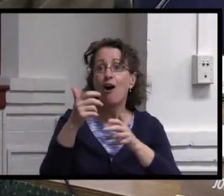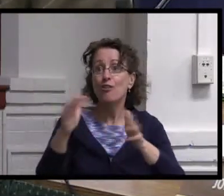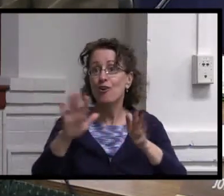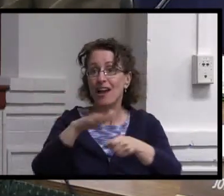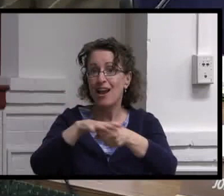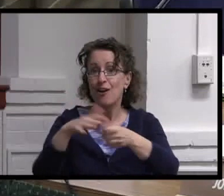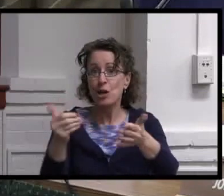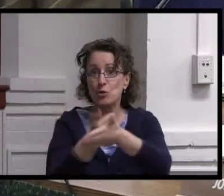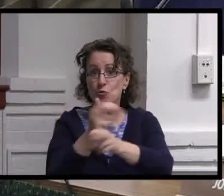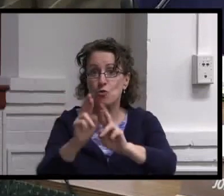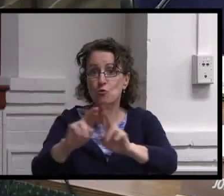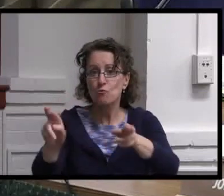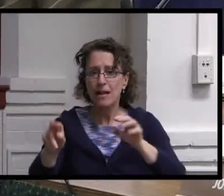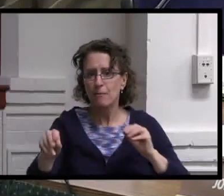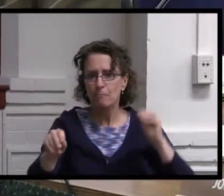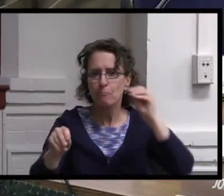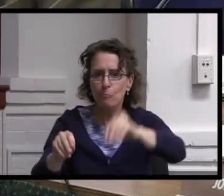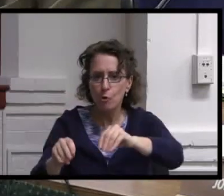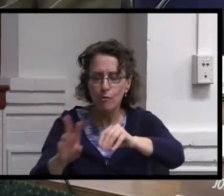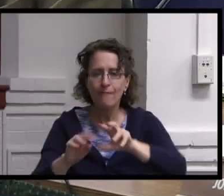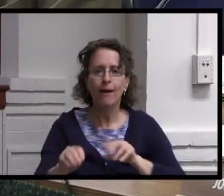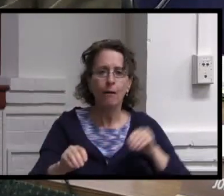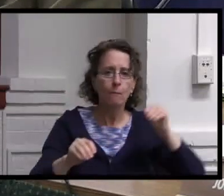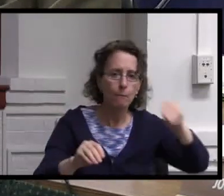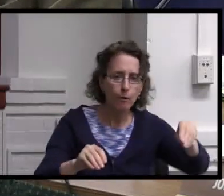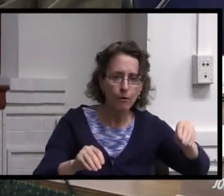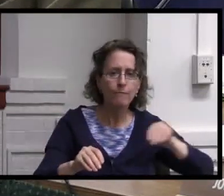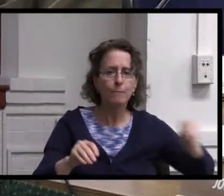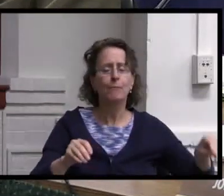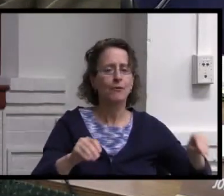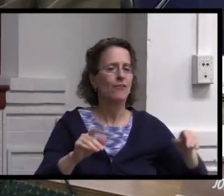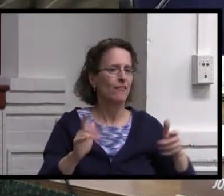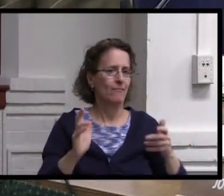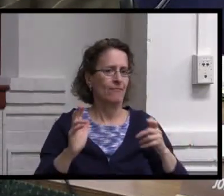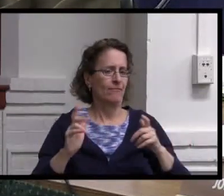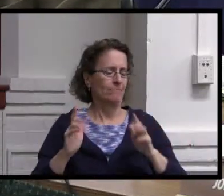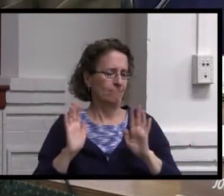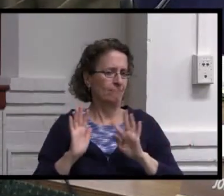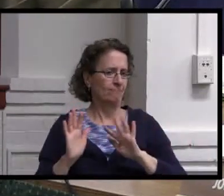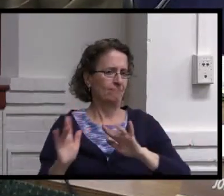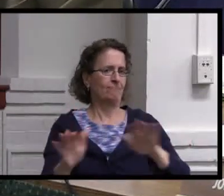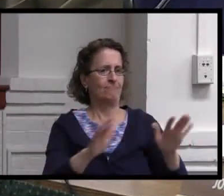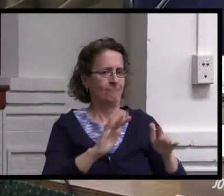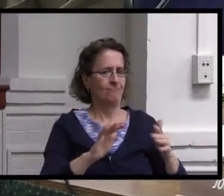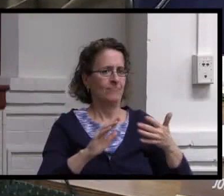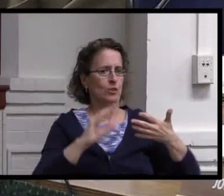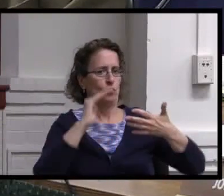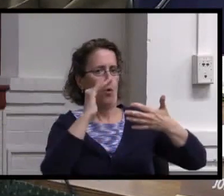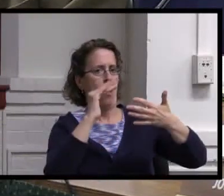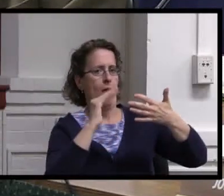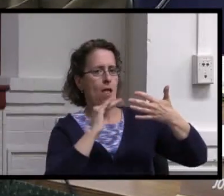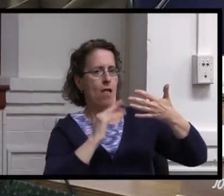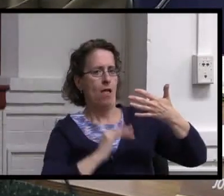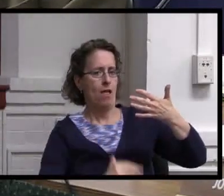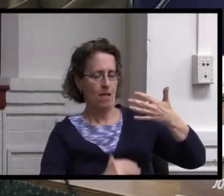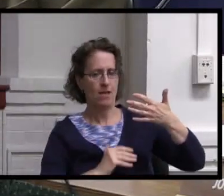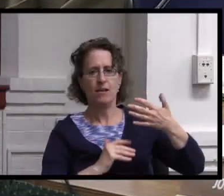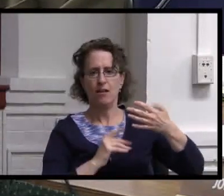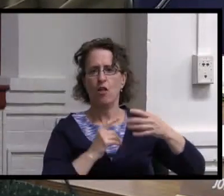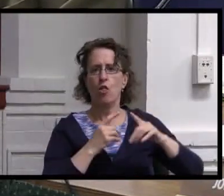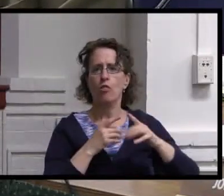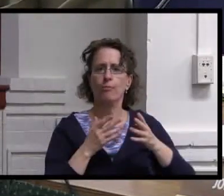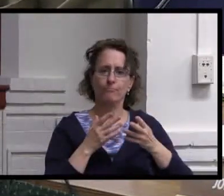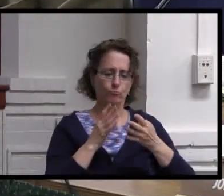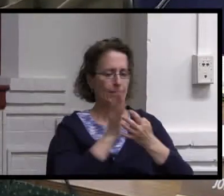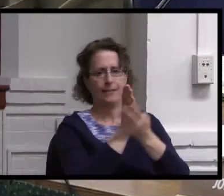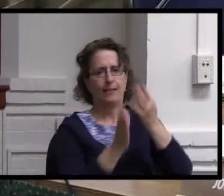finished construction in the new section. So the expectation is still that that transition will occur during August and